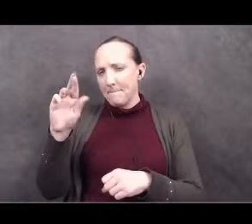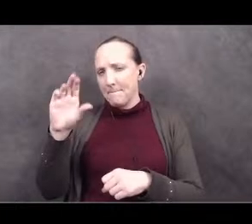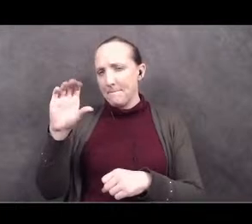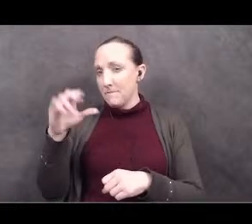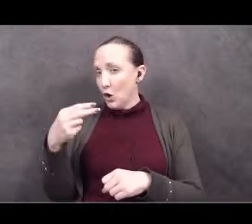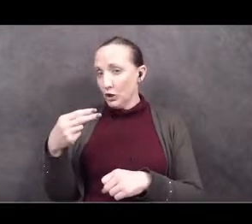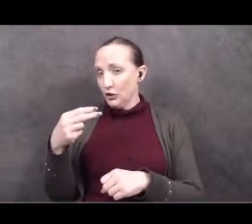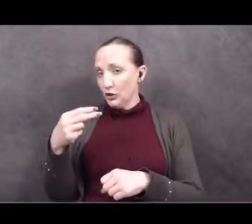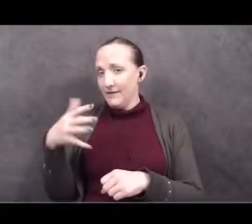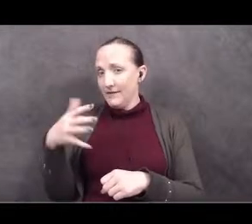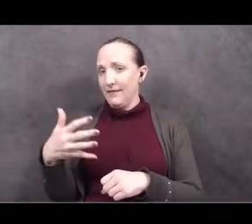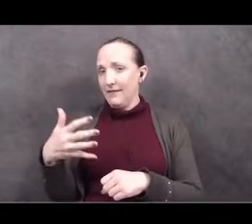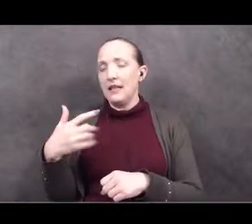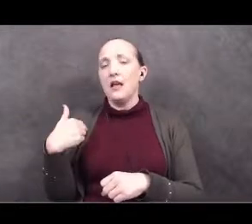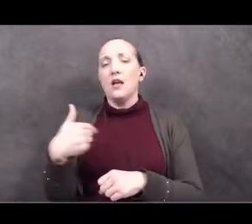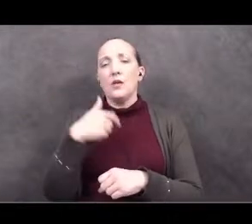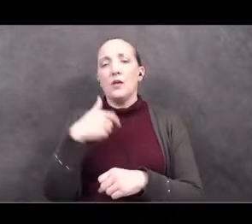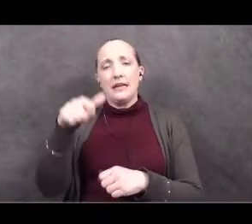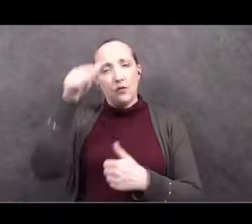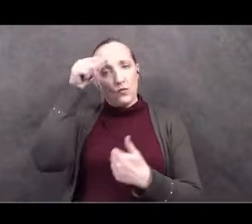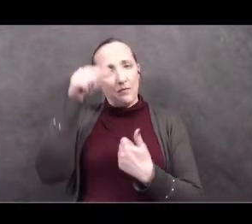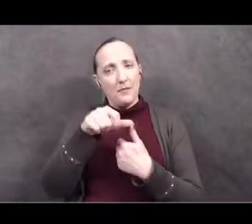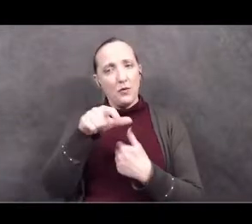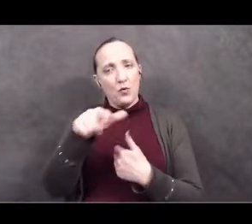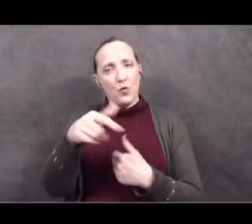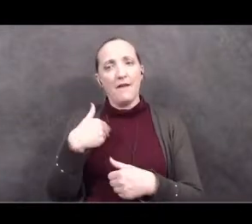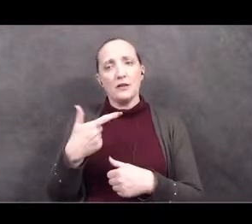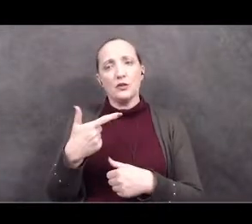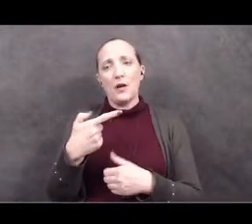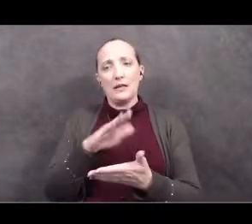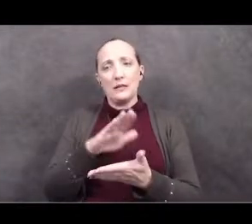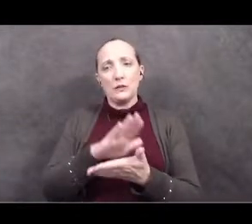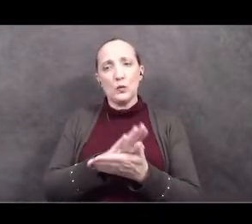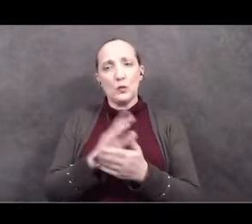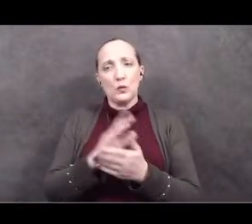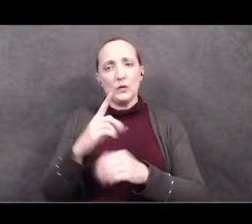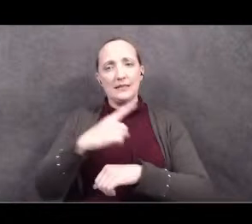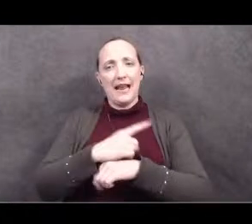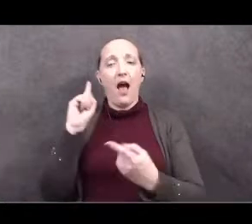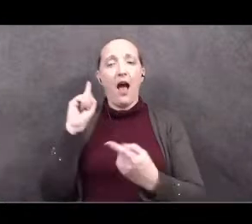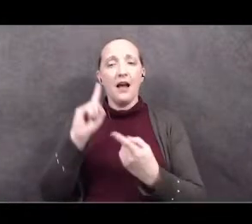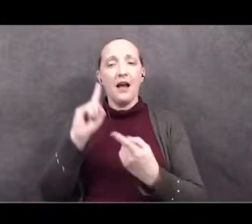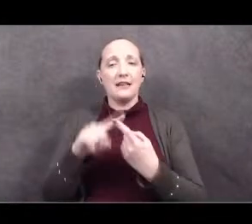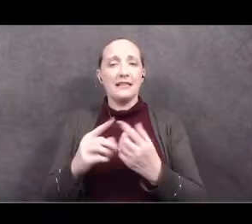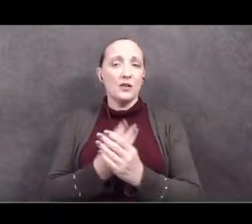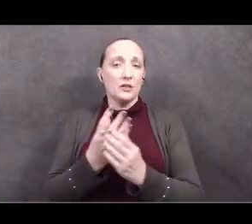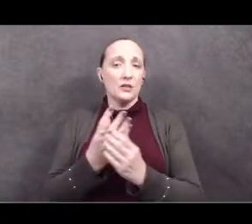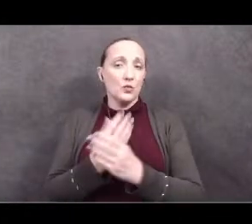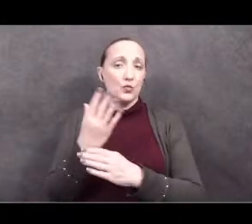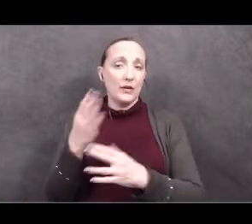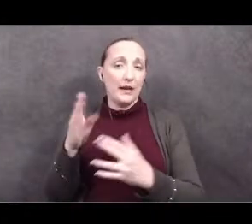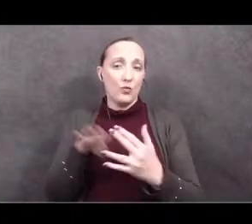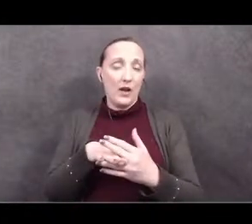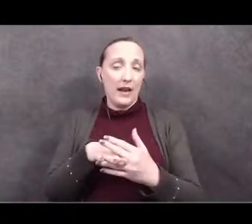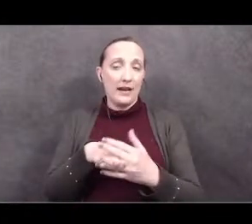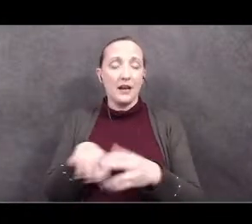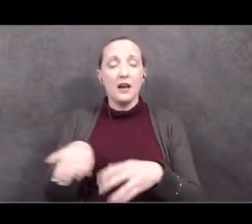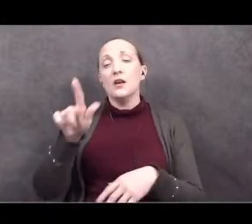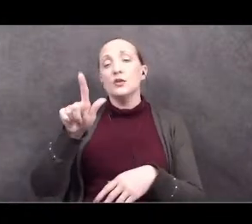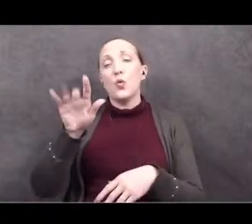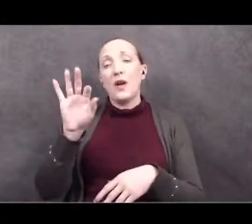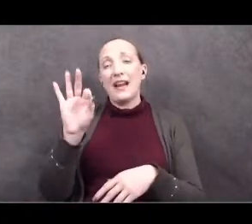you that we have 21 school days until spring break 29 School sites to